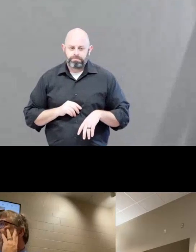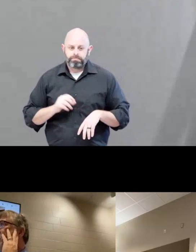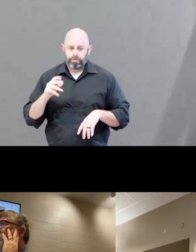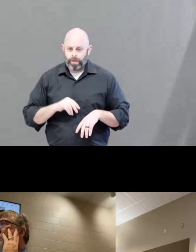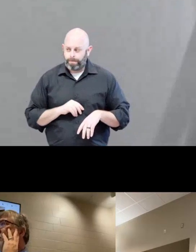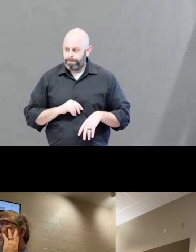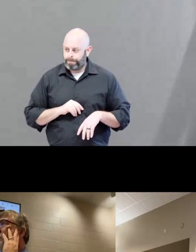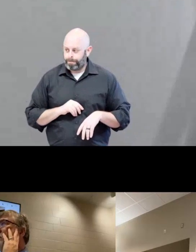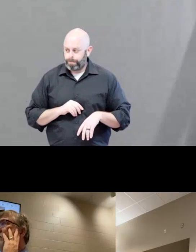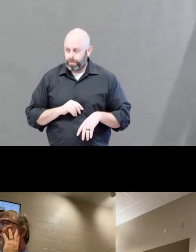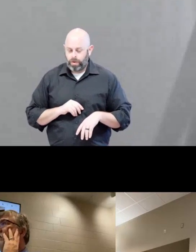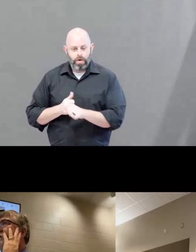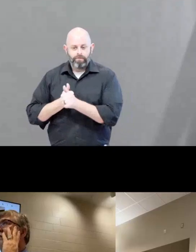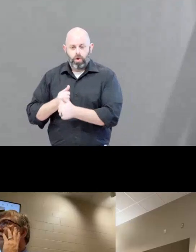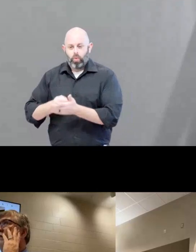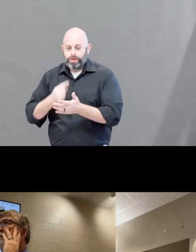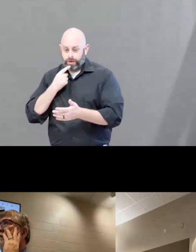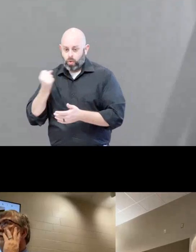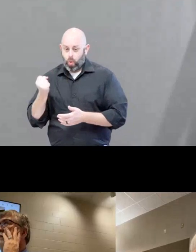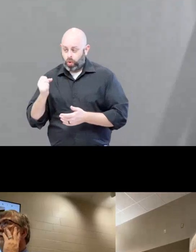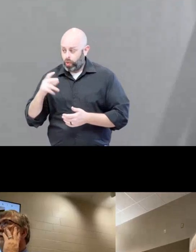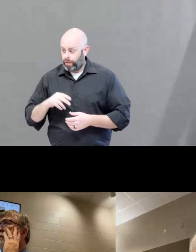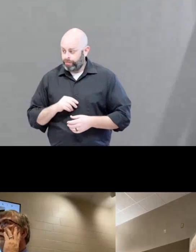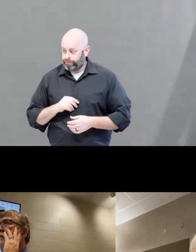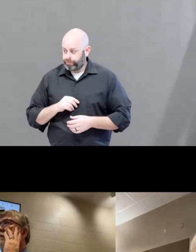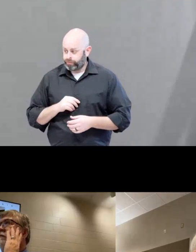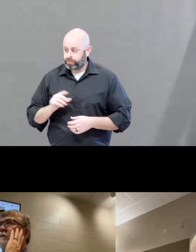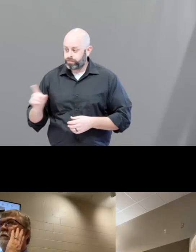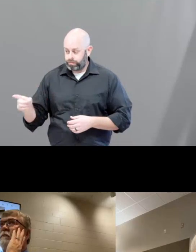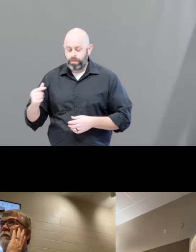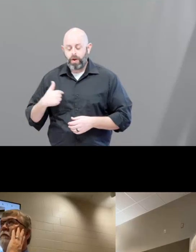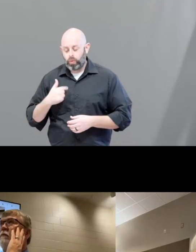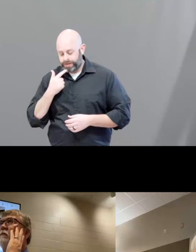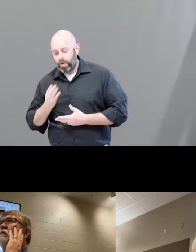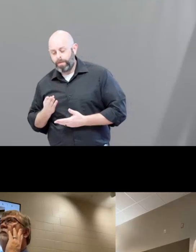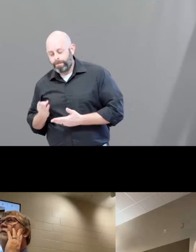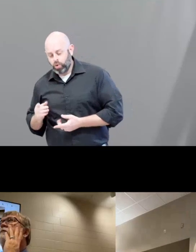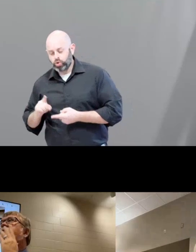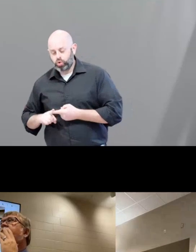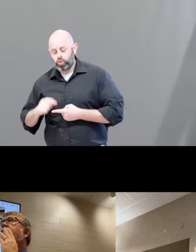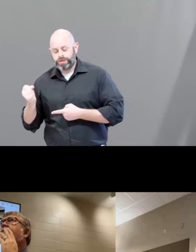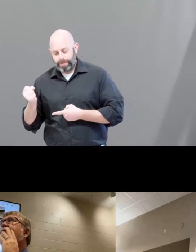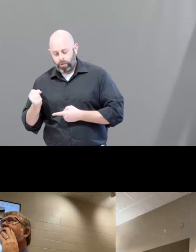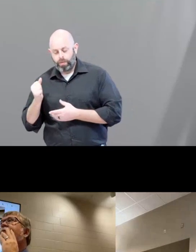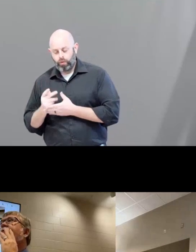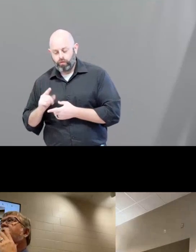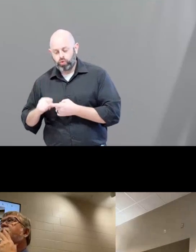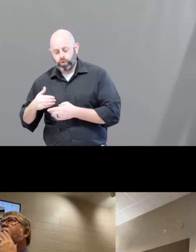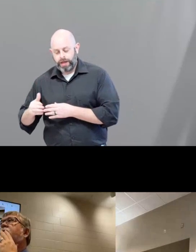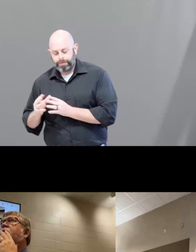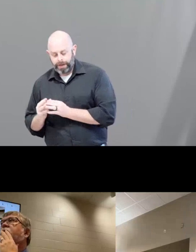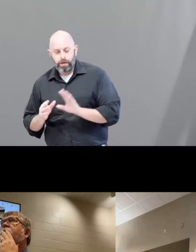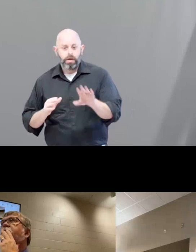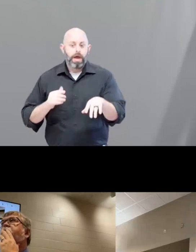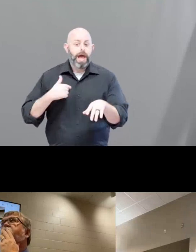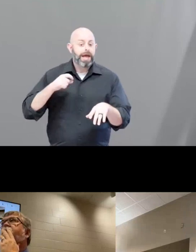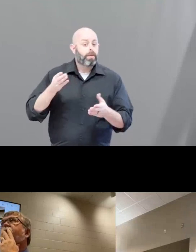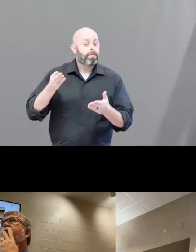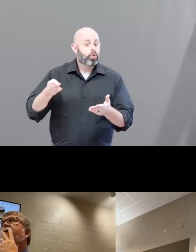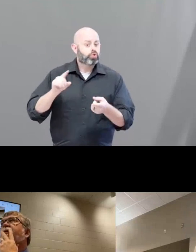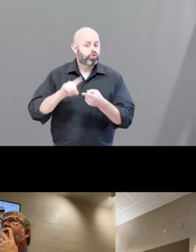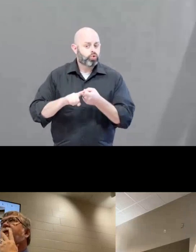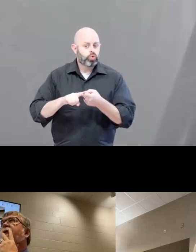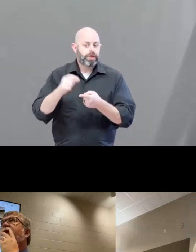Okay, we'll do what you say. We'll hold it. Okay, so motion, I would say motion to table the approval till next meeting. Motion, I need a motion